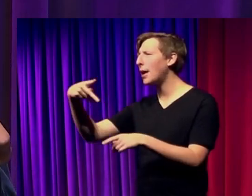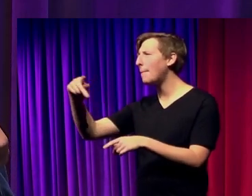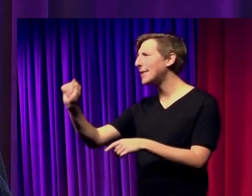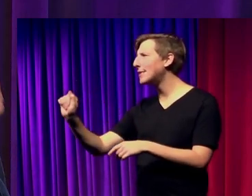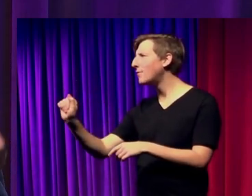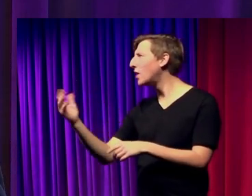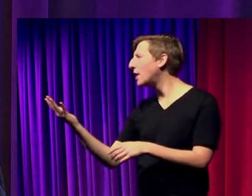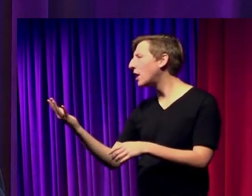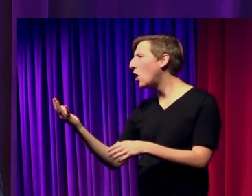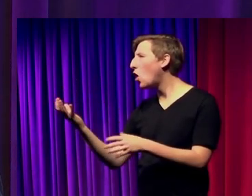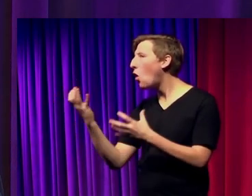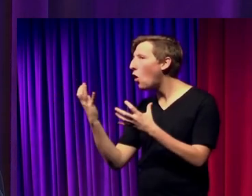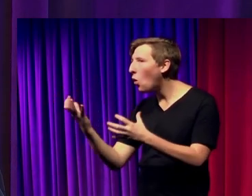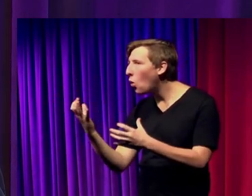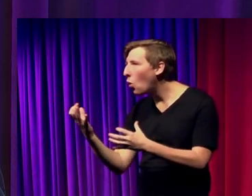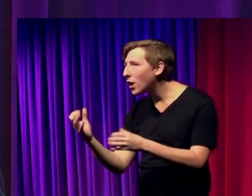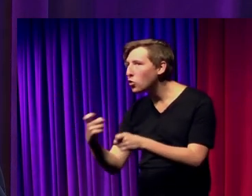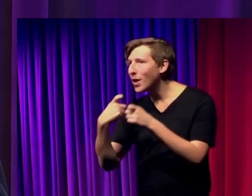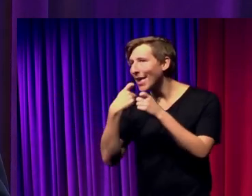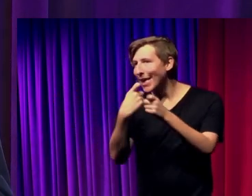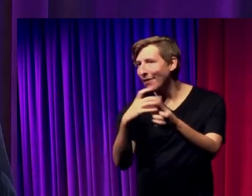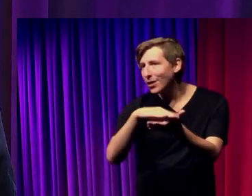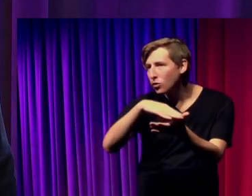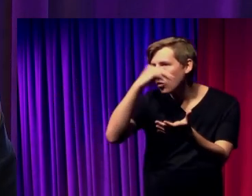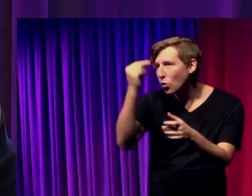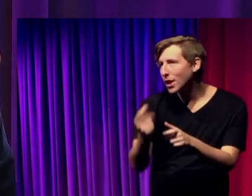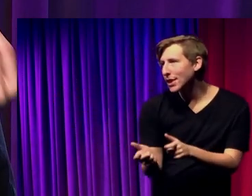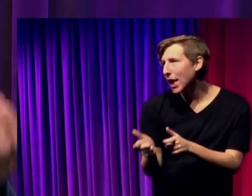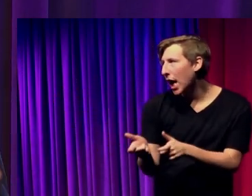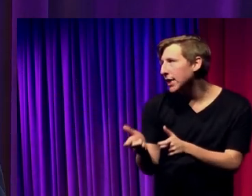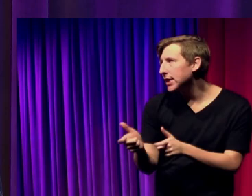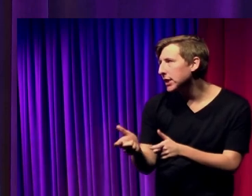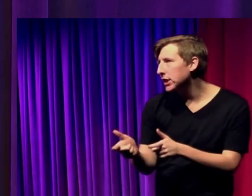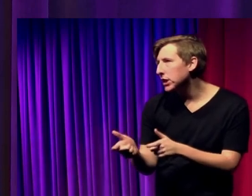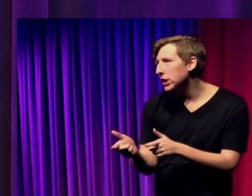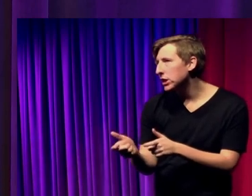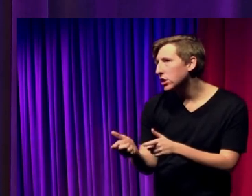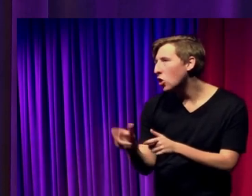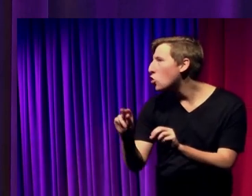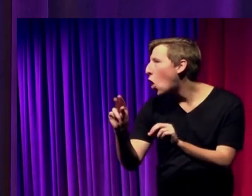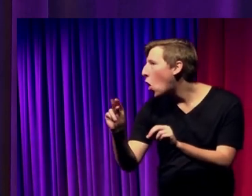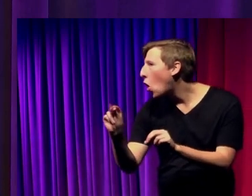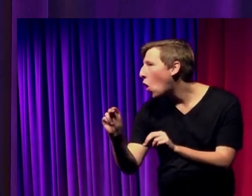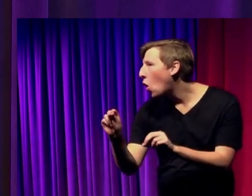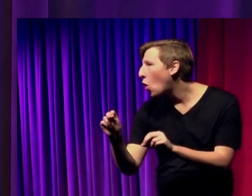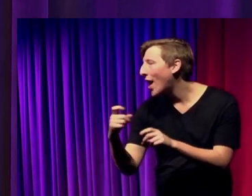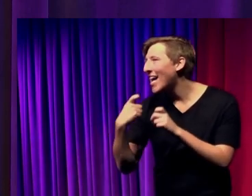want to arm students and protect them by giving them rocks.